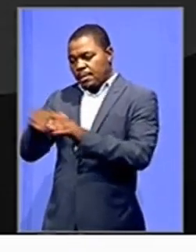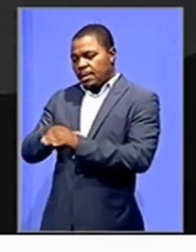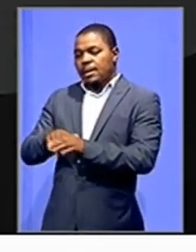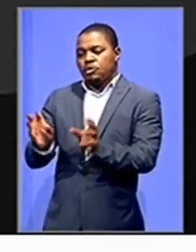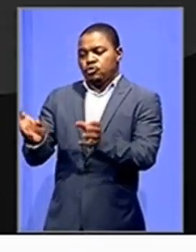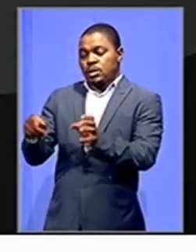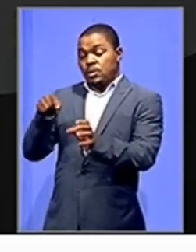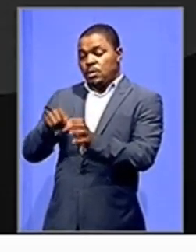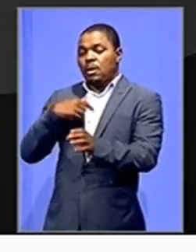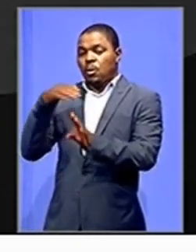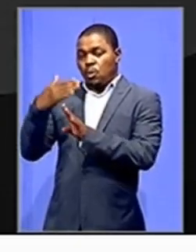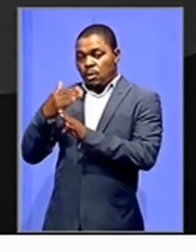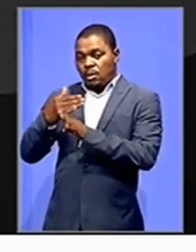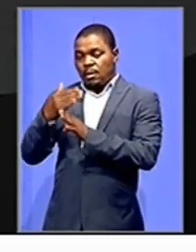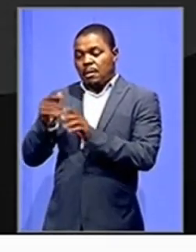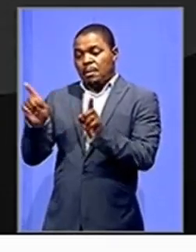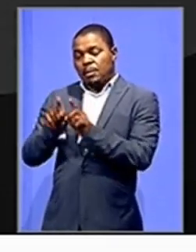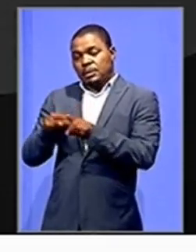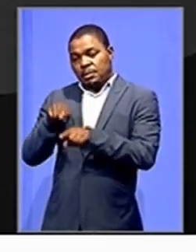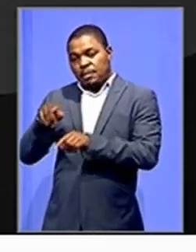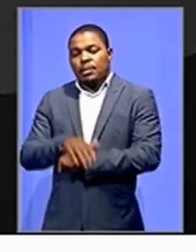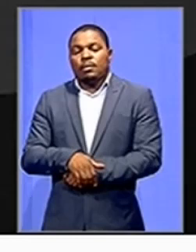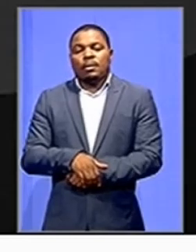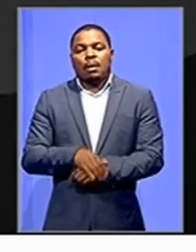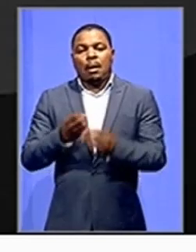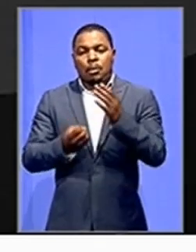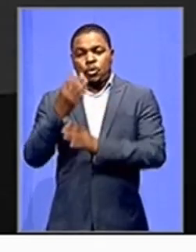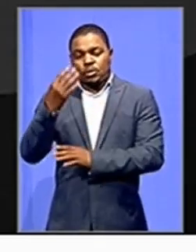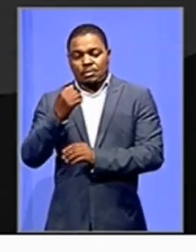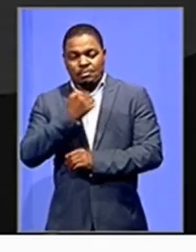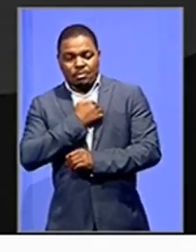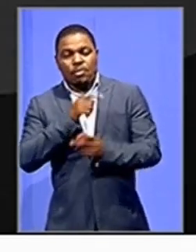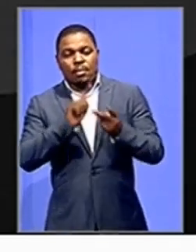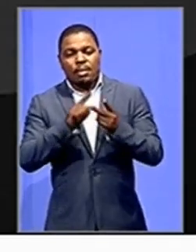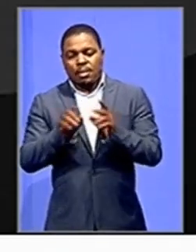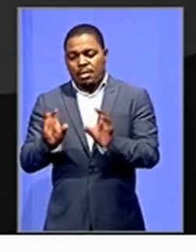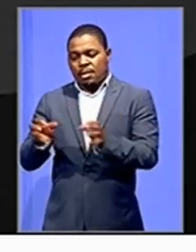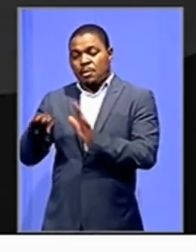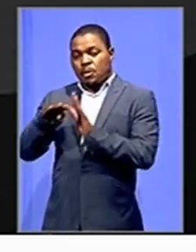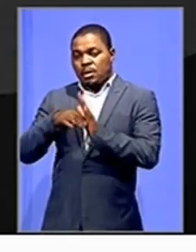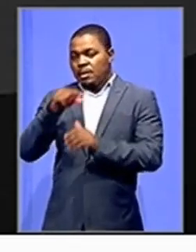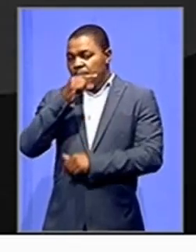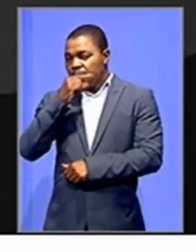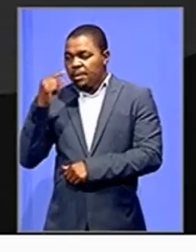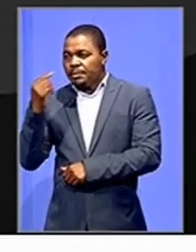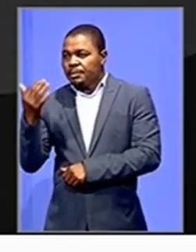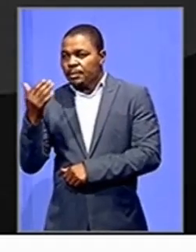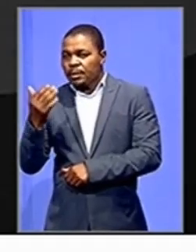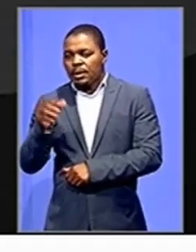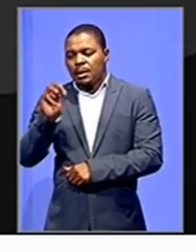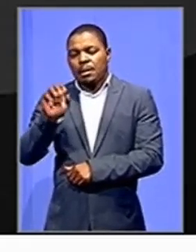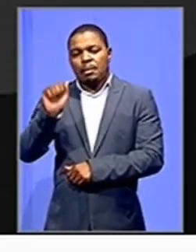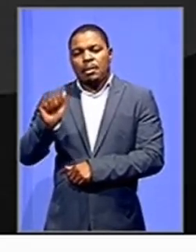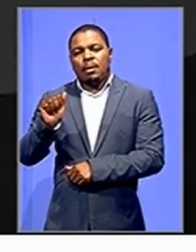ka sebetsa tlasa hae ya ba producer ya rona lenaneo le ke tsa lenaneo le bitswang ka hore ke